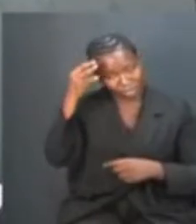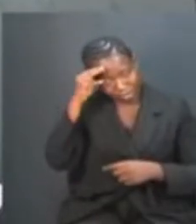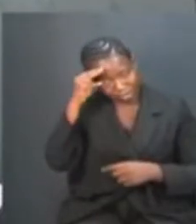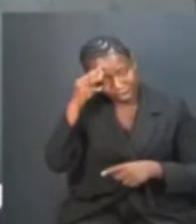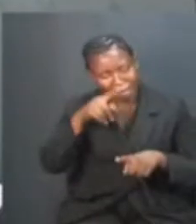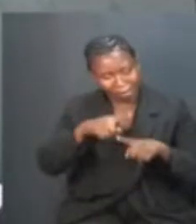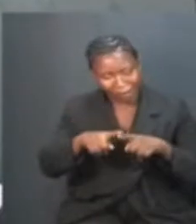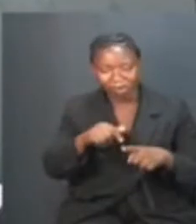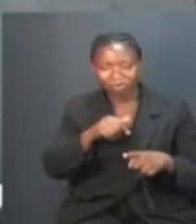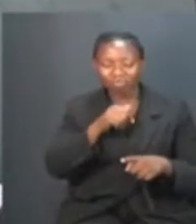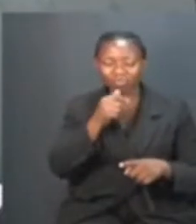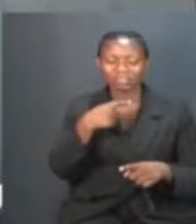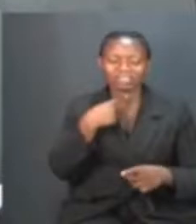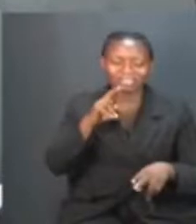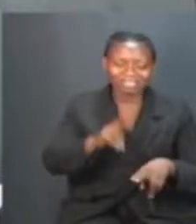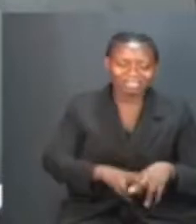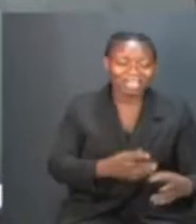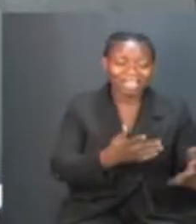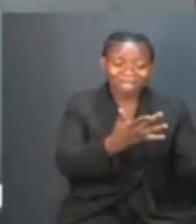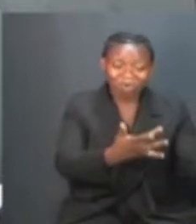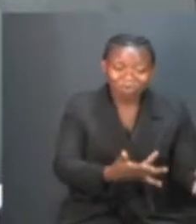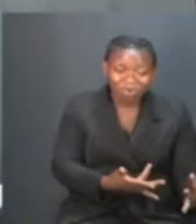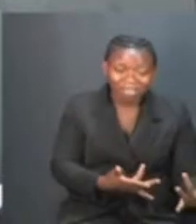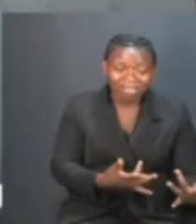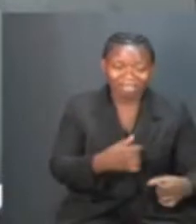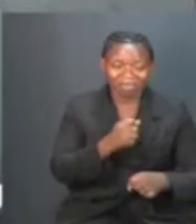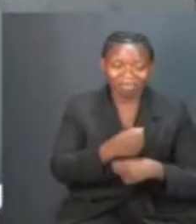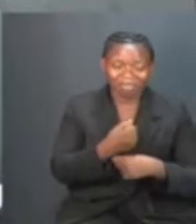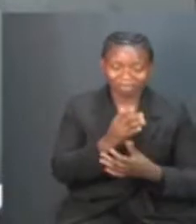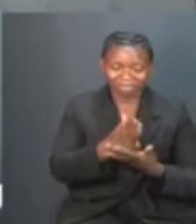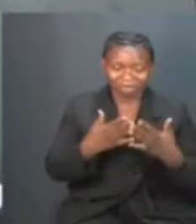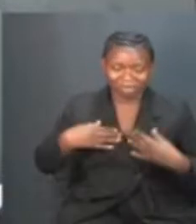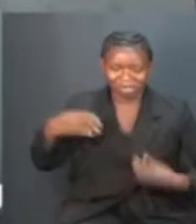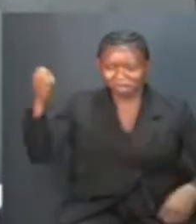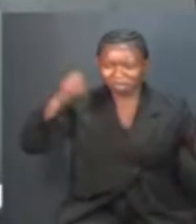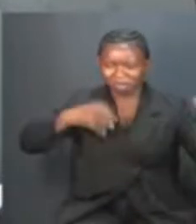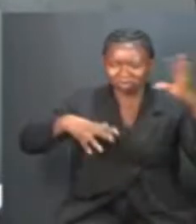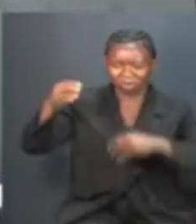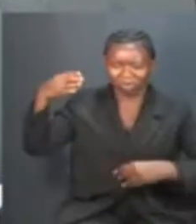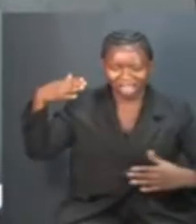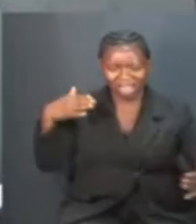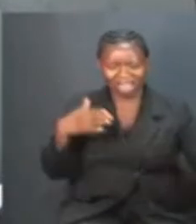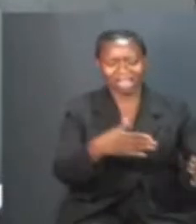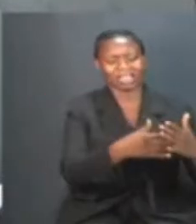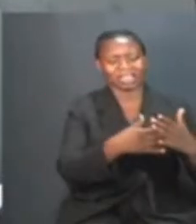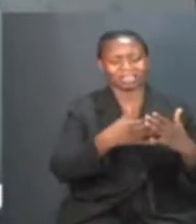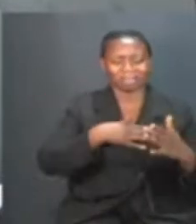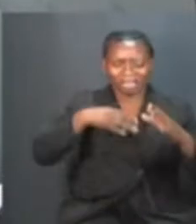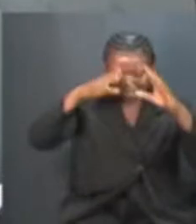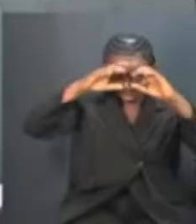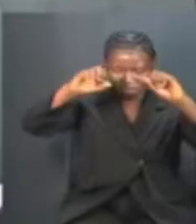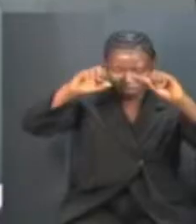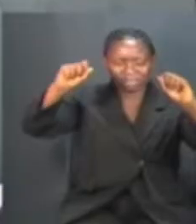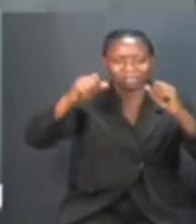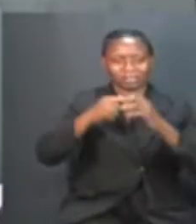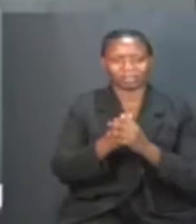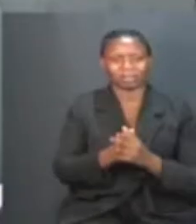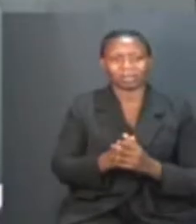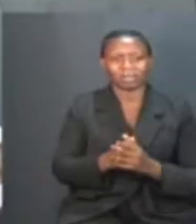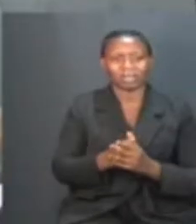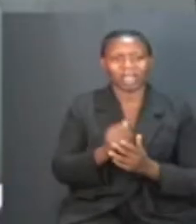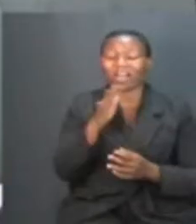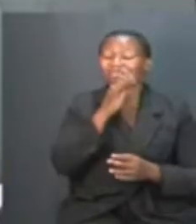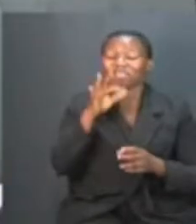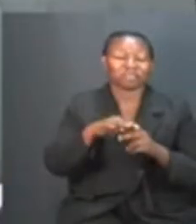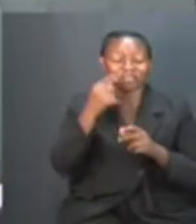But I would not sit down for anybody to make derogatory remarks against our president, even though I have never voted for